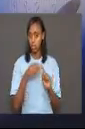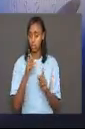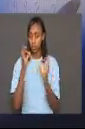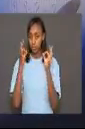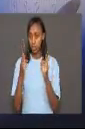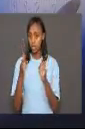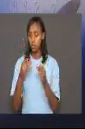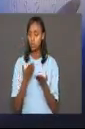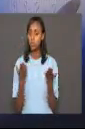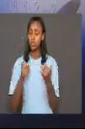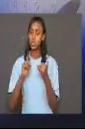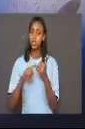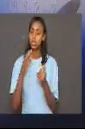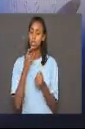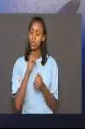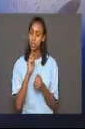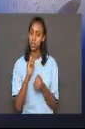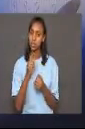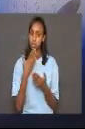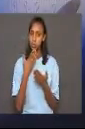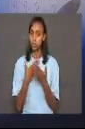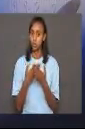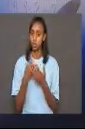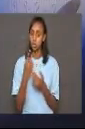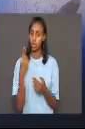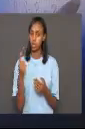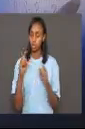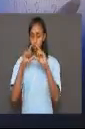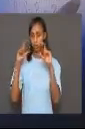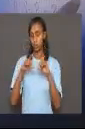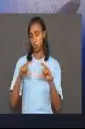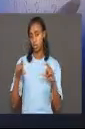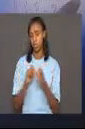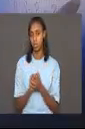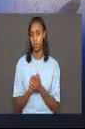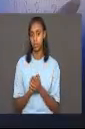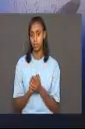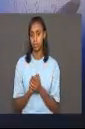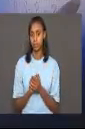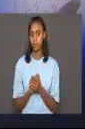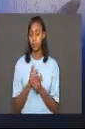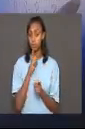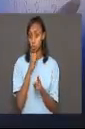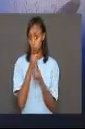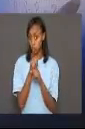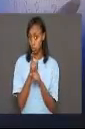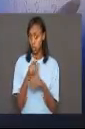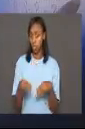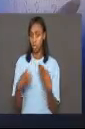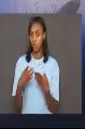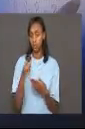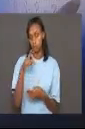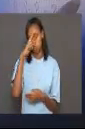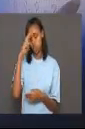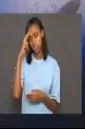which ending is most likely for each passage. Be sure to give